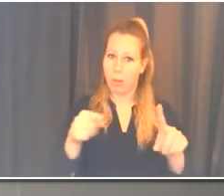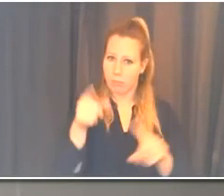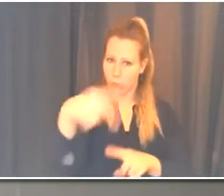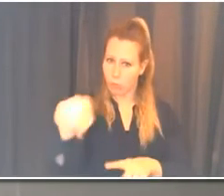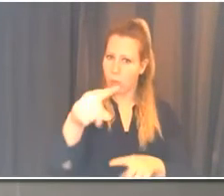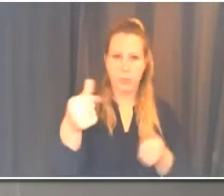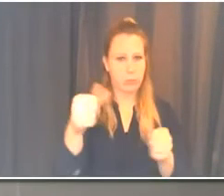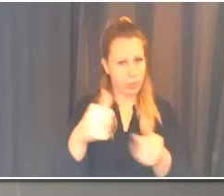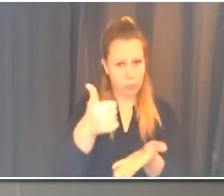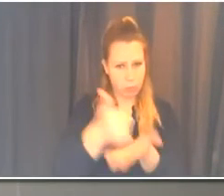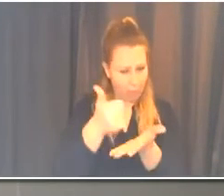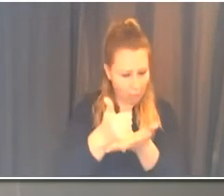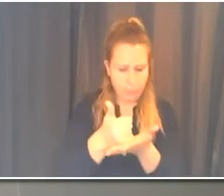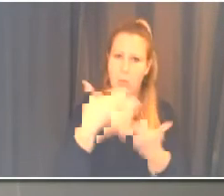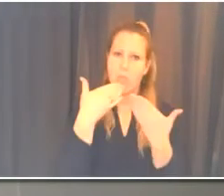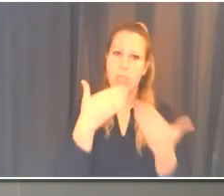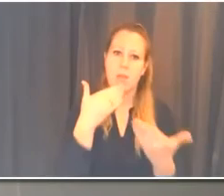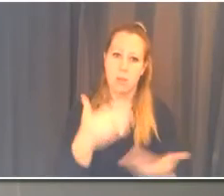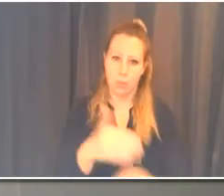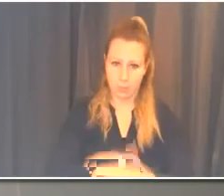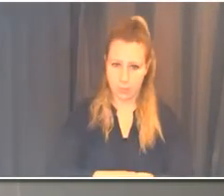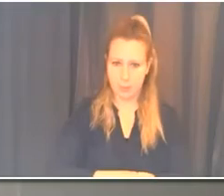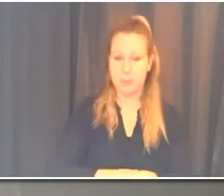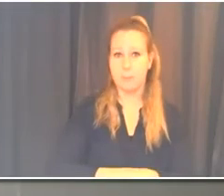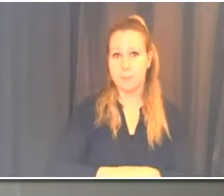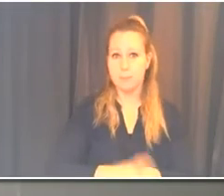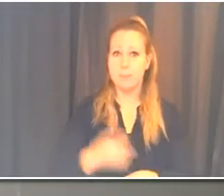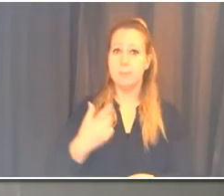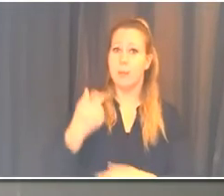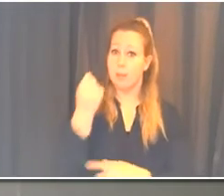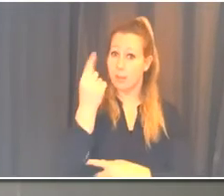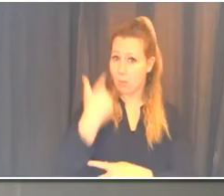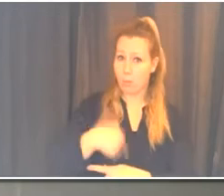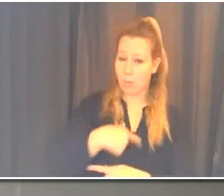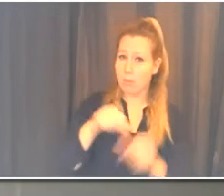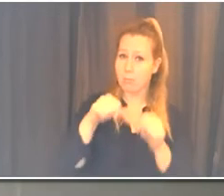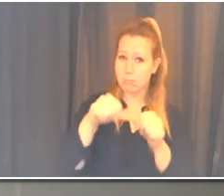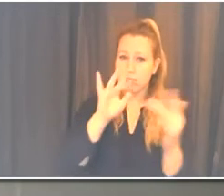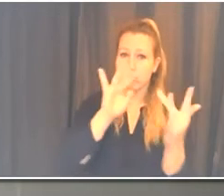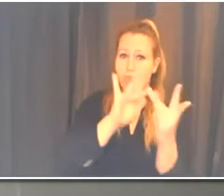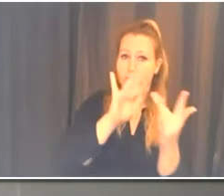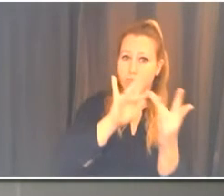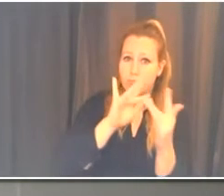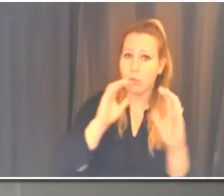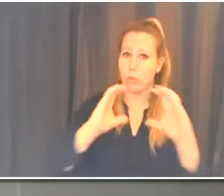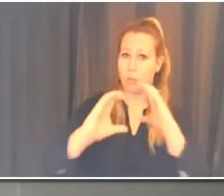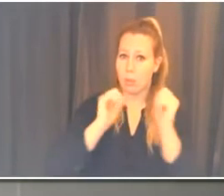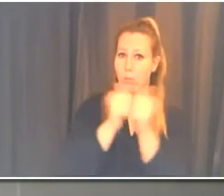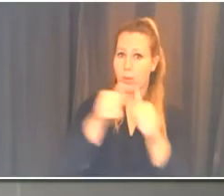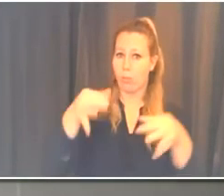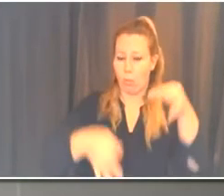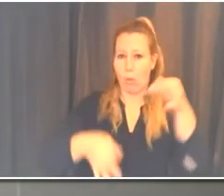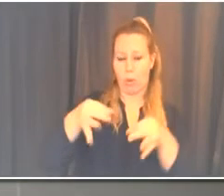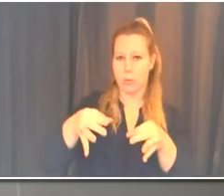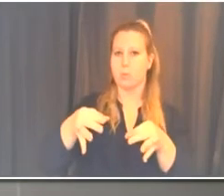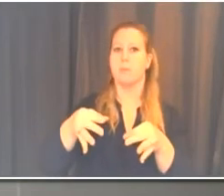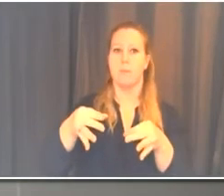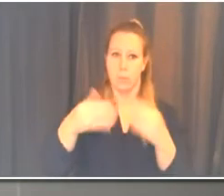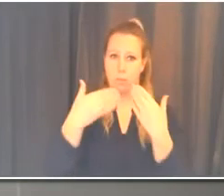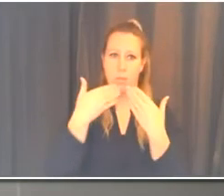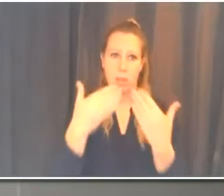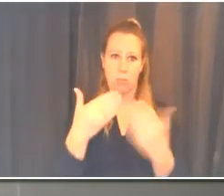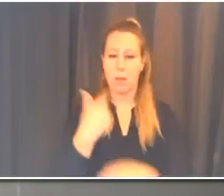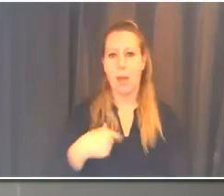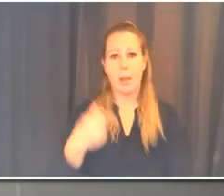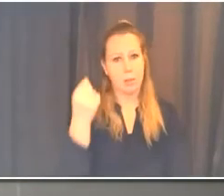echoing one of my colleagues earlier I would encourage the courts to be thinking as much as they can about virtual filing e filing even if